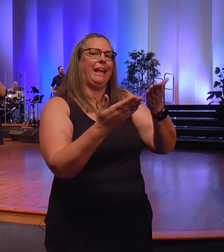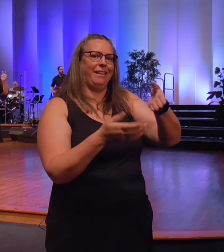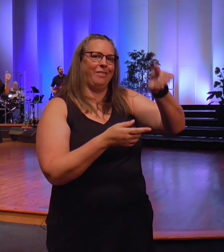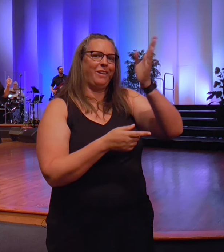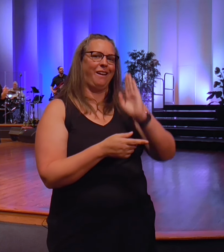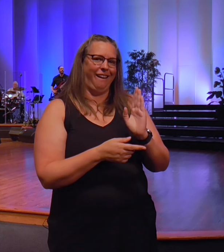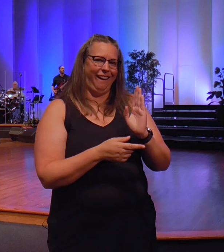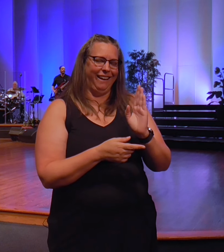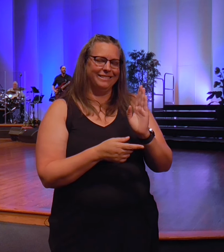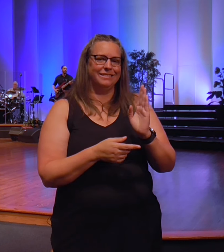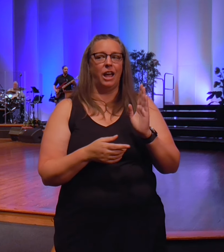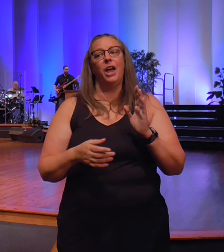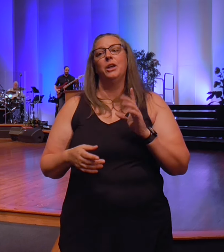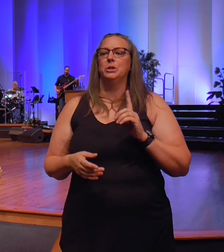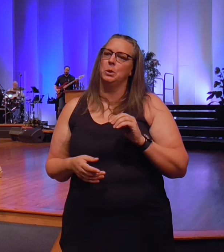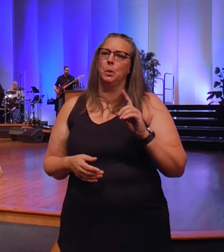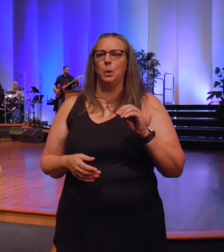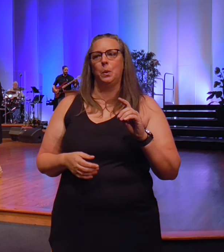Do-do-do-do-do-do, yeah.